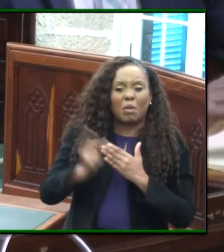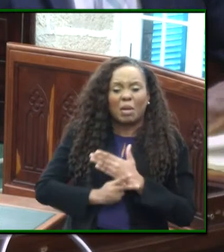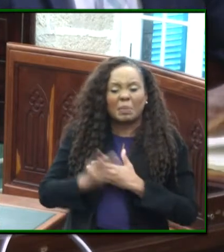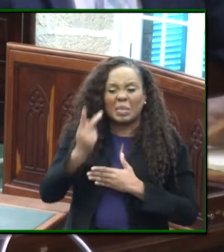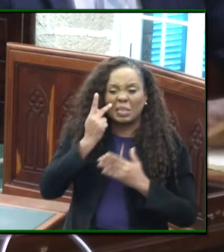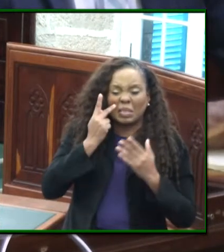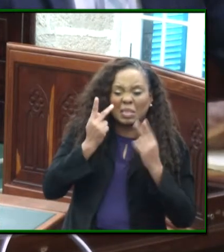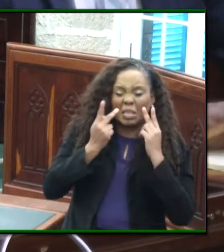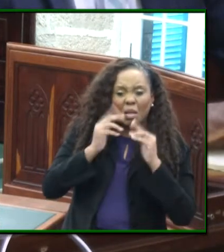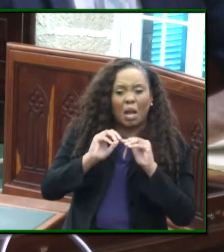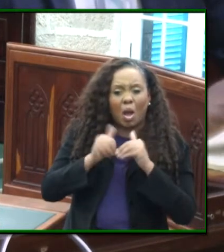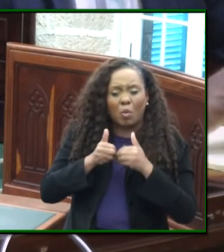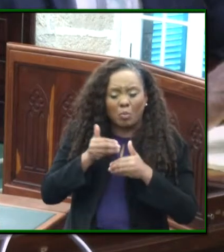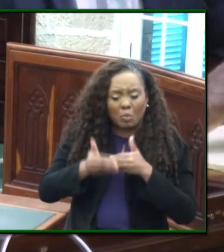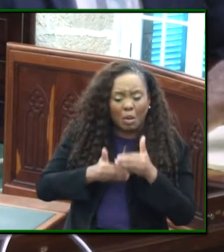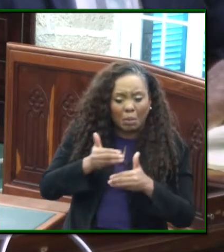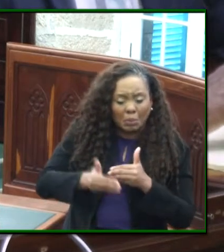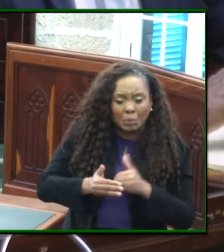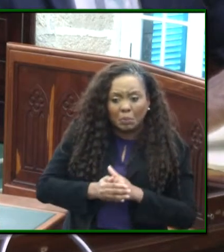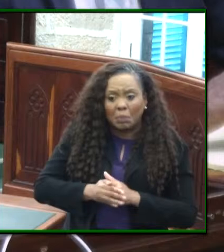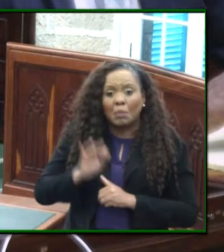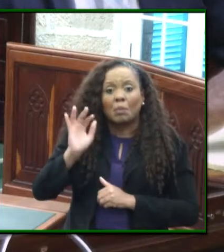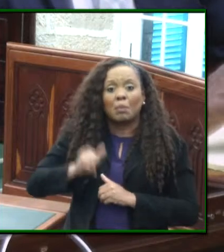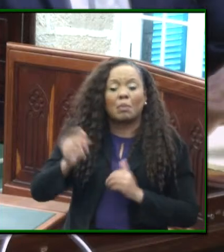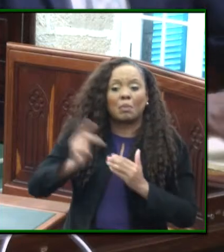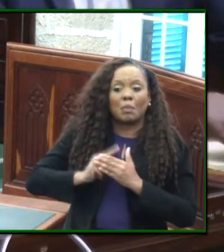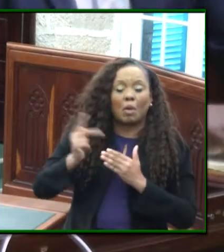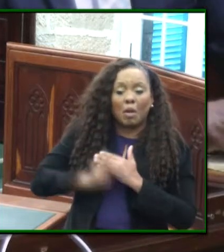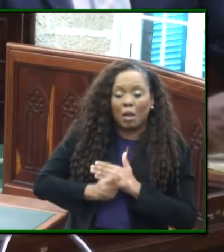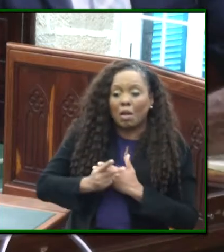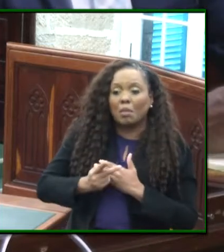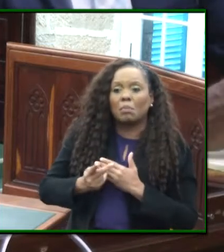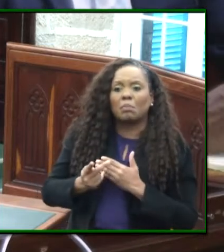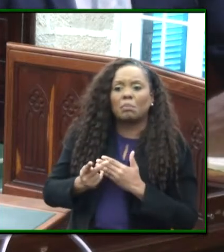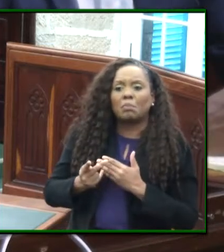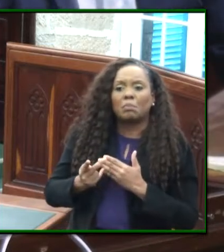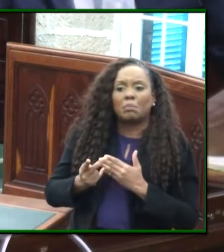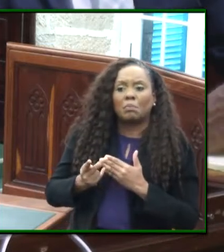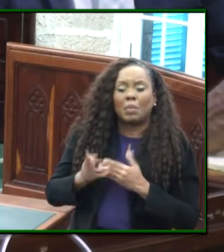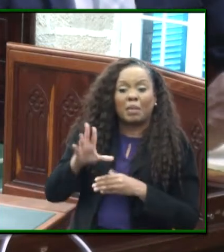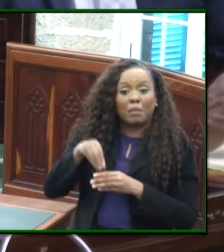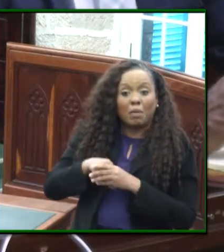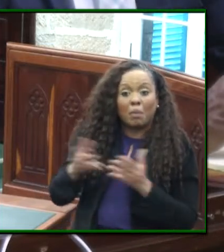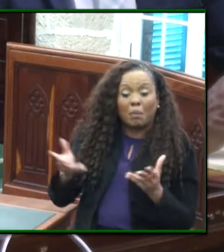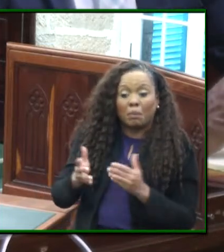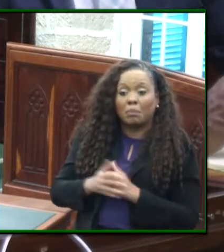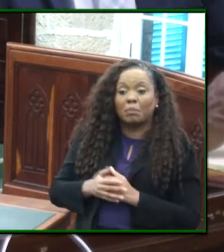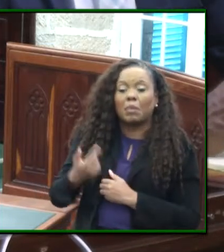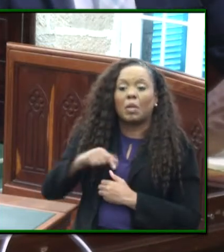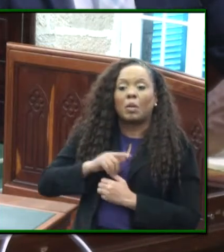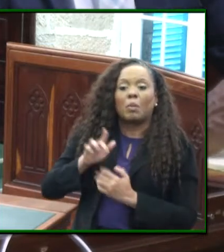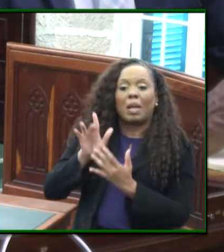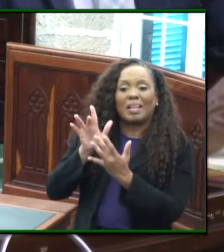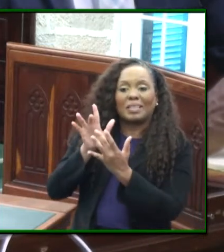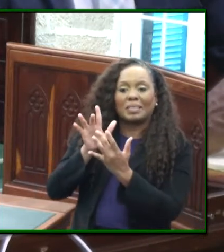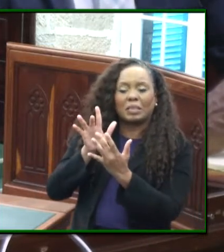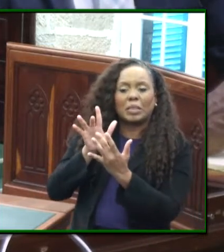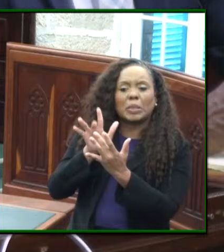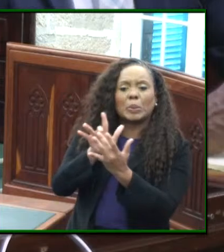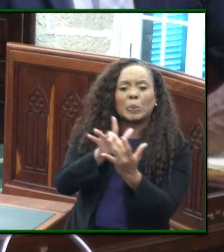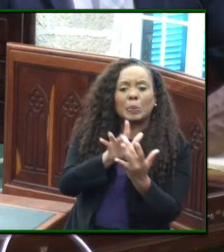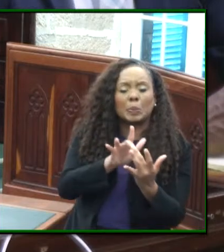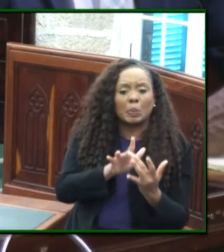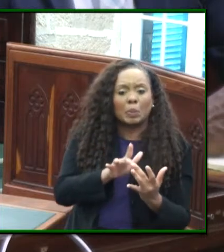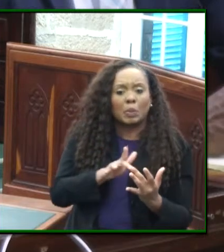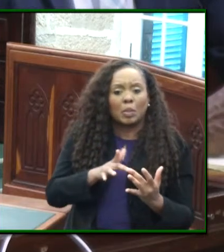And this pilot program saw us reaching out to at-risk youth